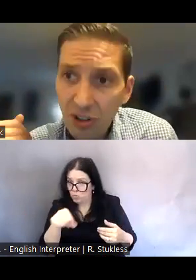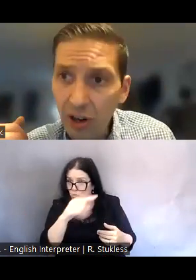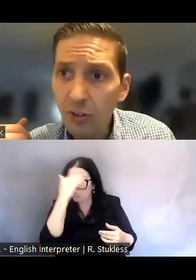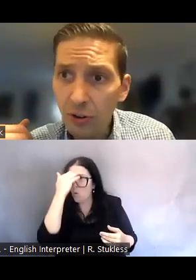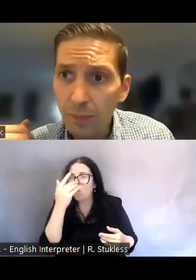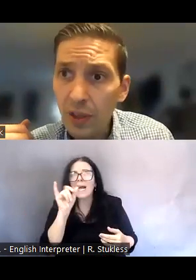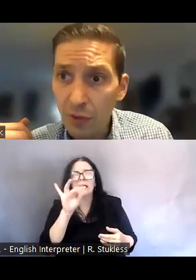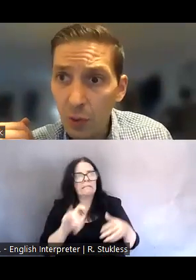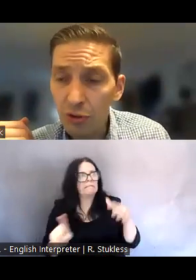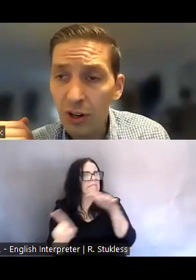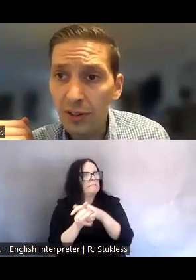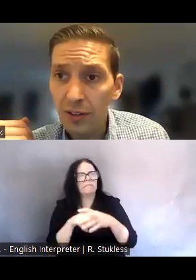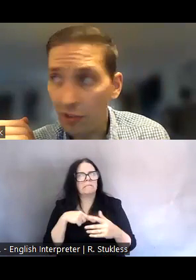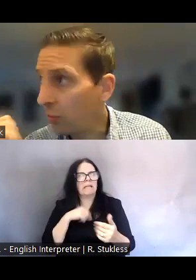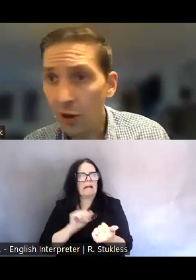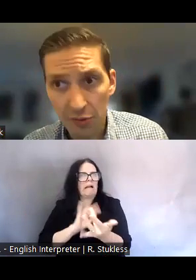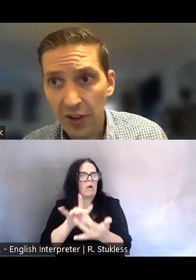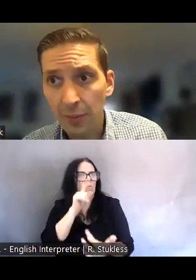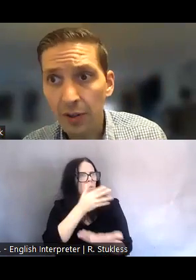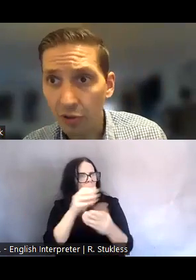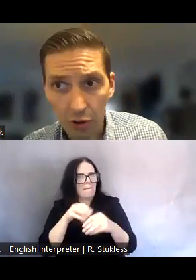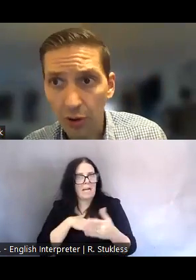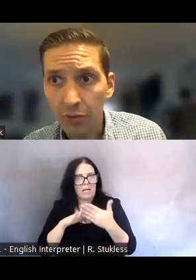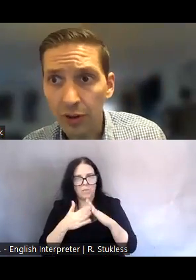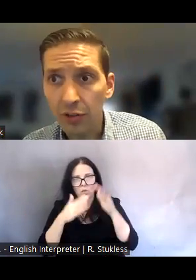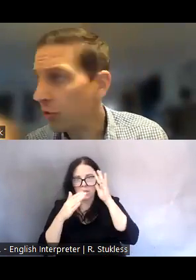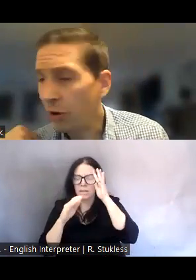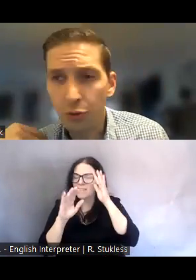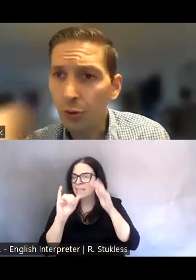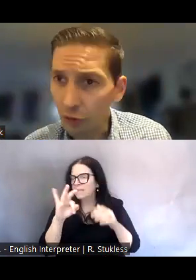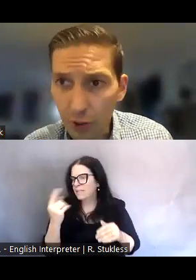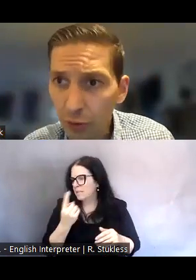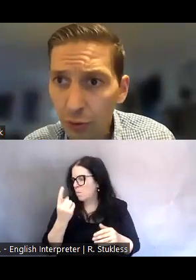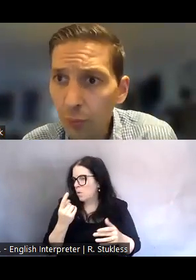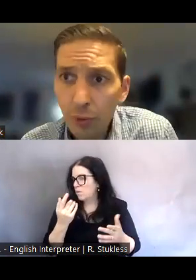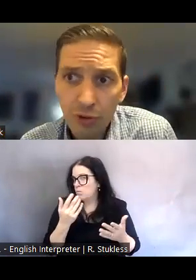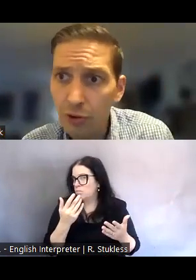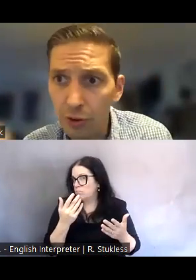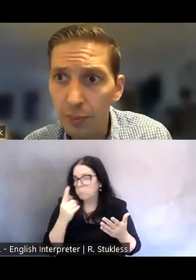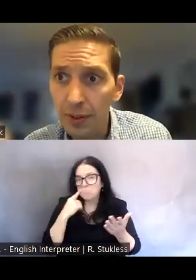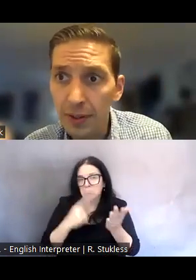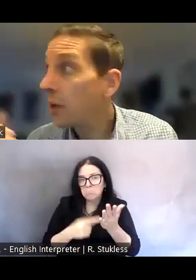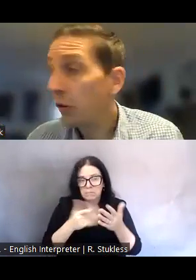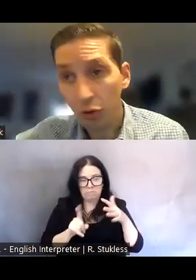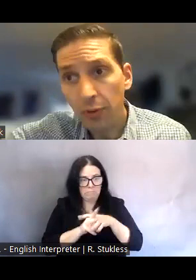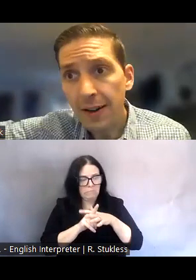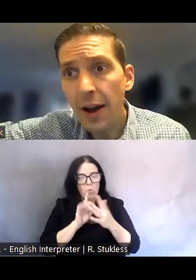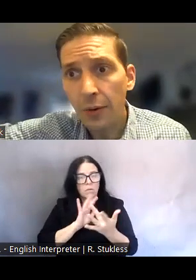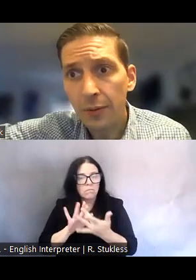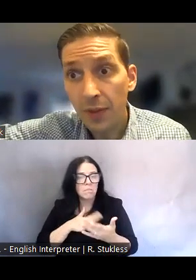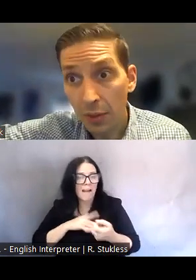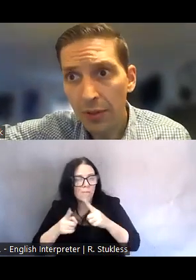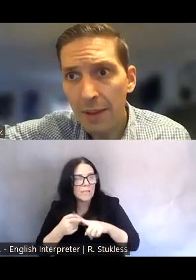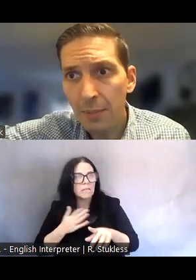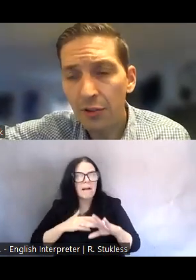would you reach out to if you were struggling? Is it someone in your family, circle of friends, cultural or spiritual group or church group? Do they